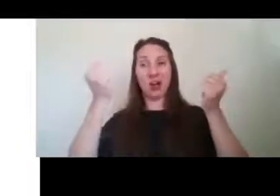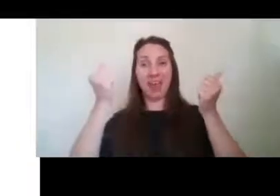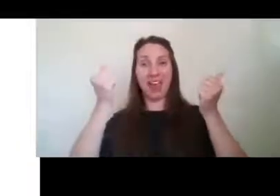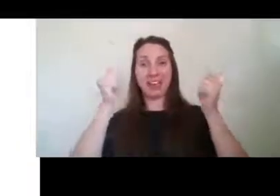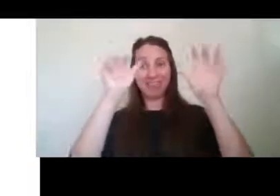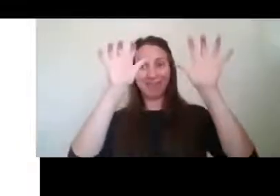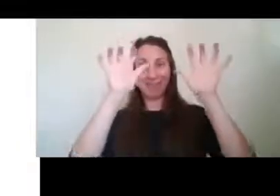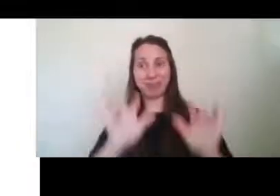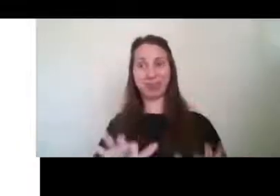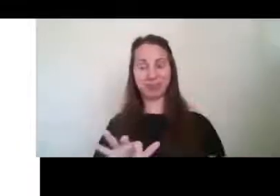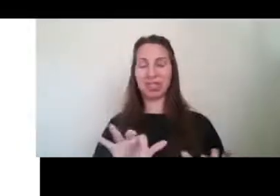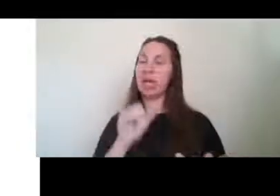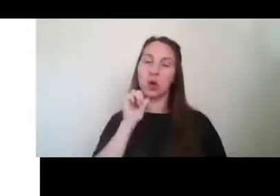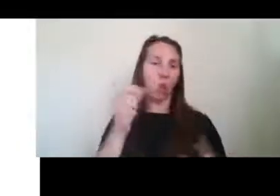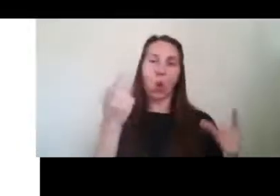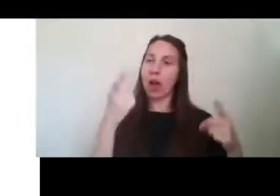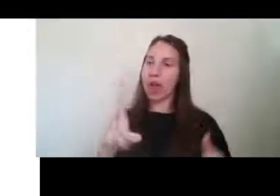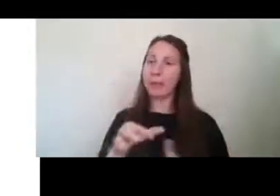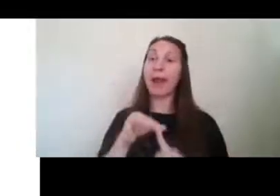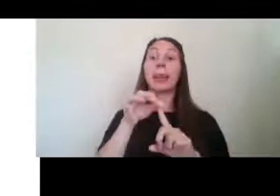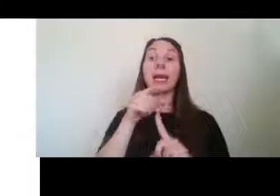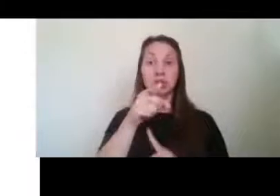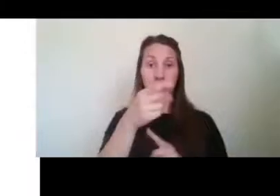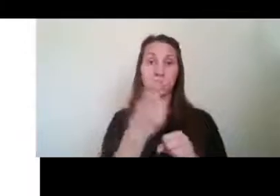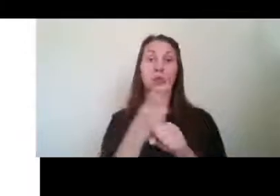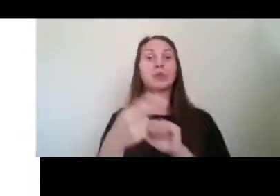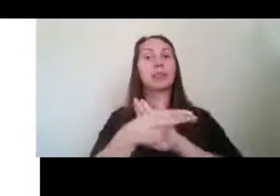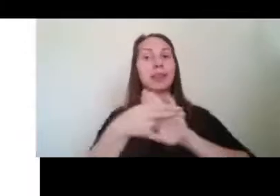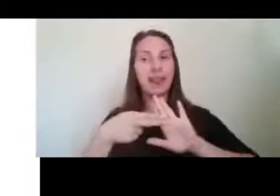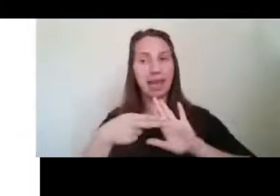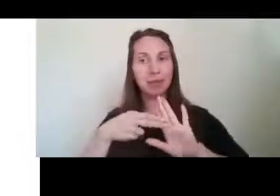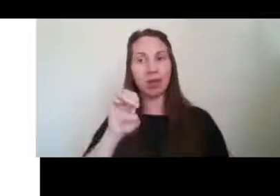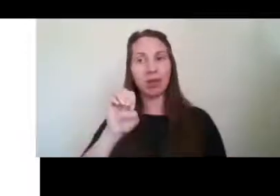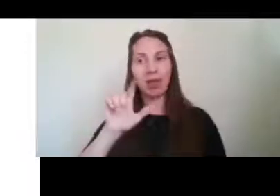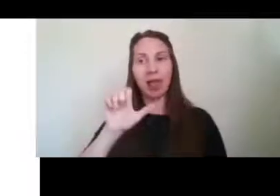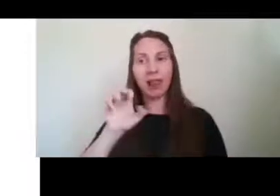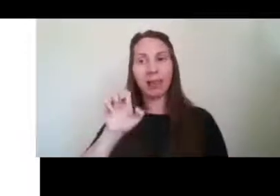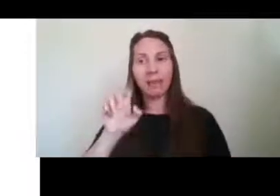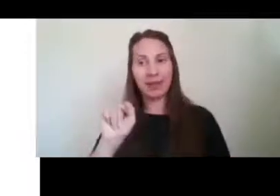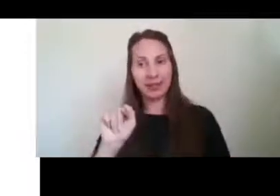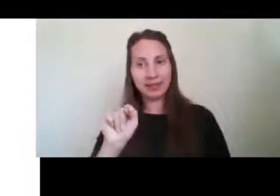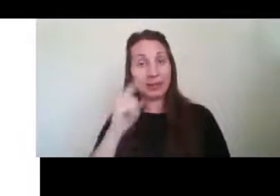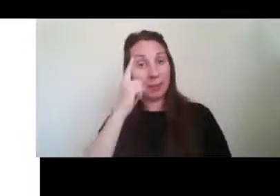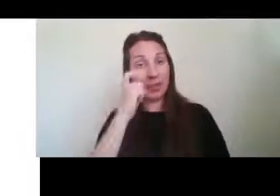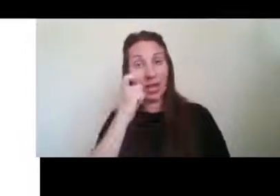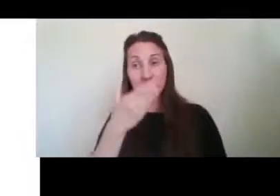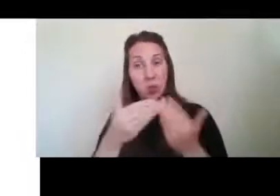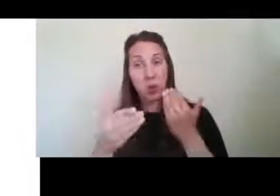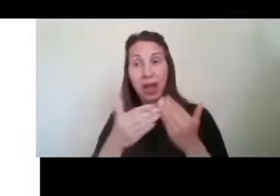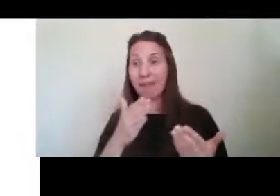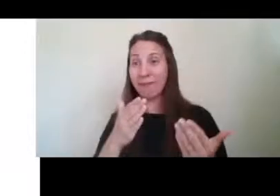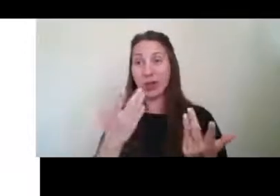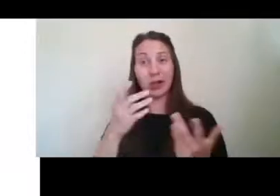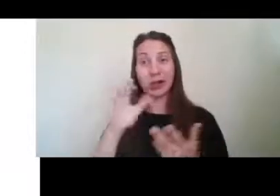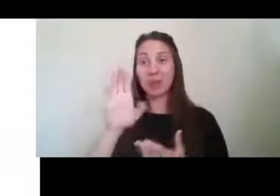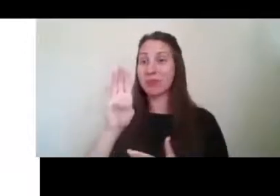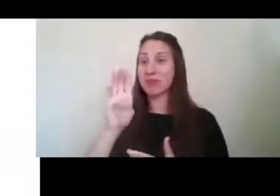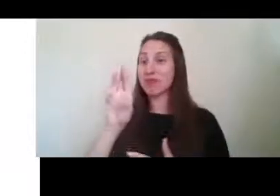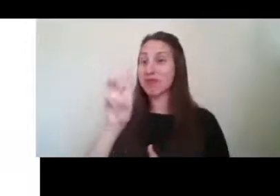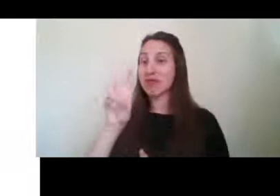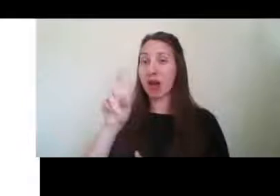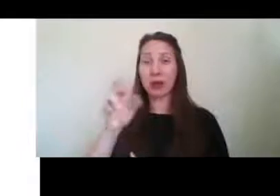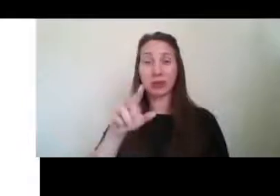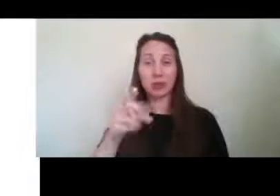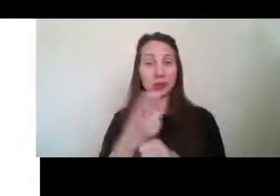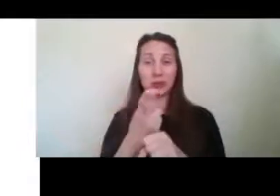not happen unless you use the label element, since whatever browser you're using will not know what belongs in which field. So this can be quite a